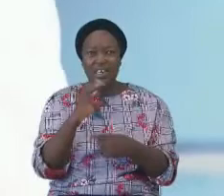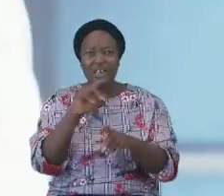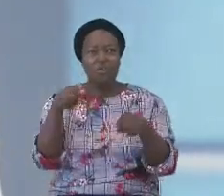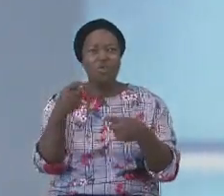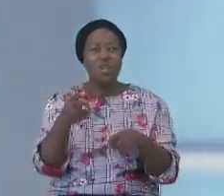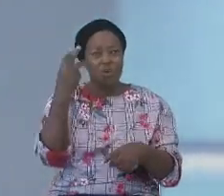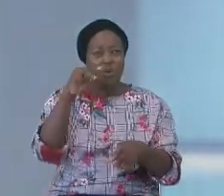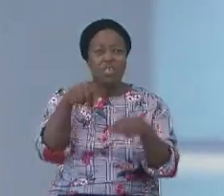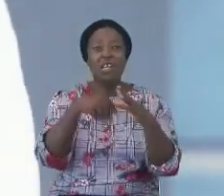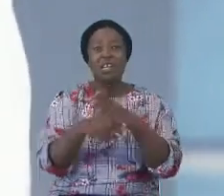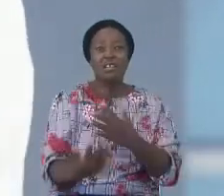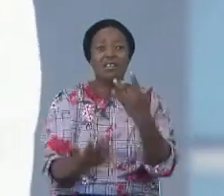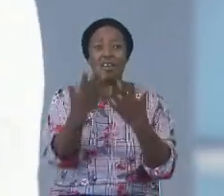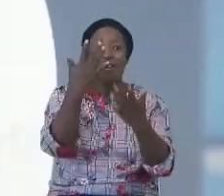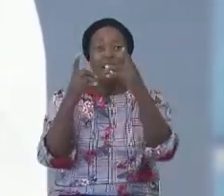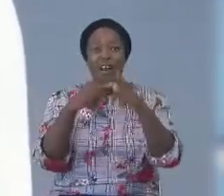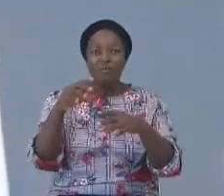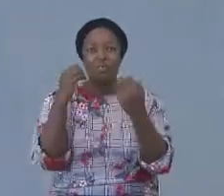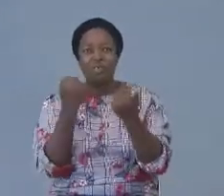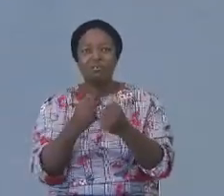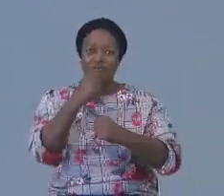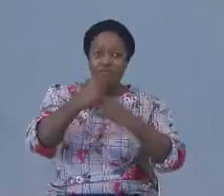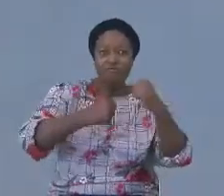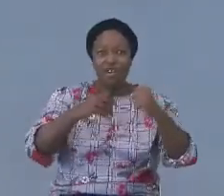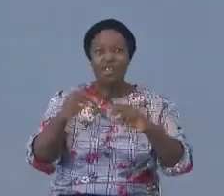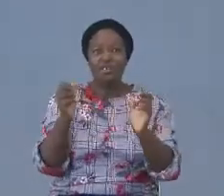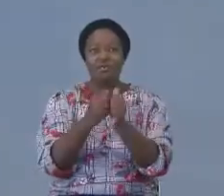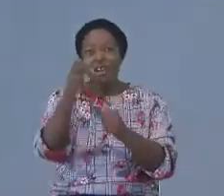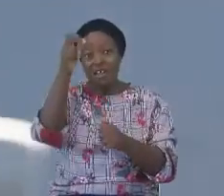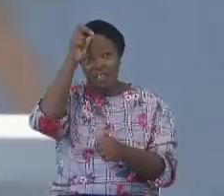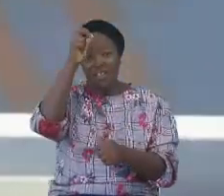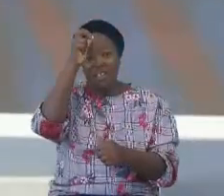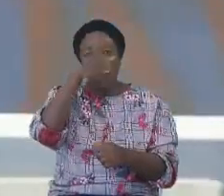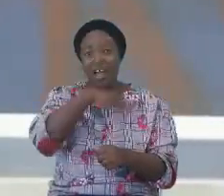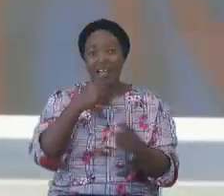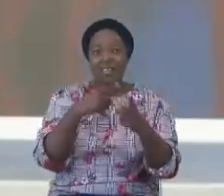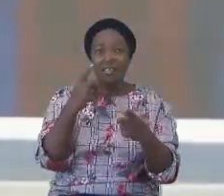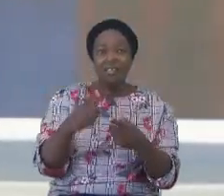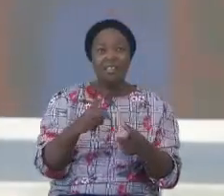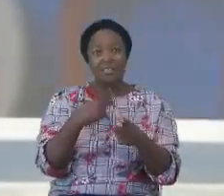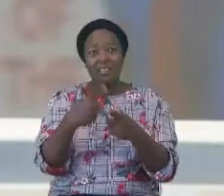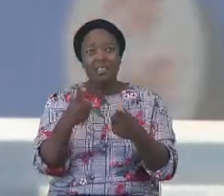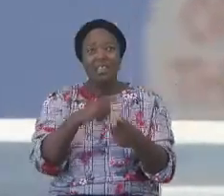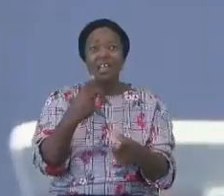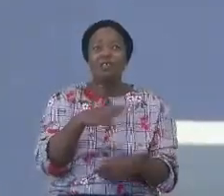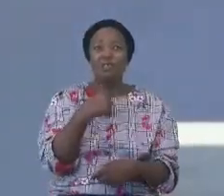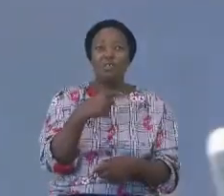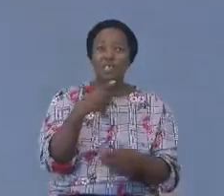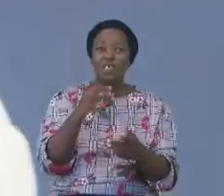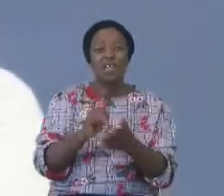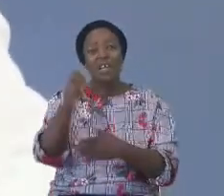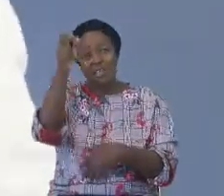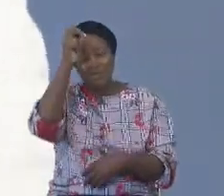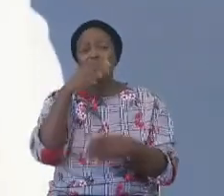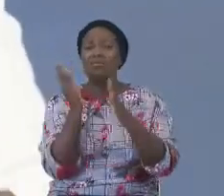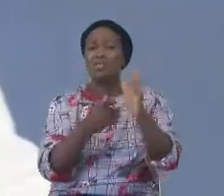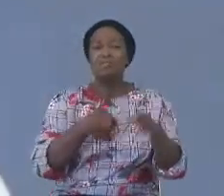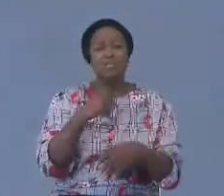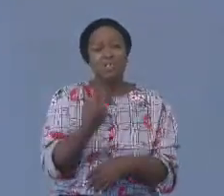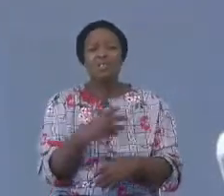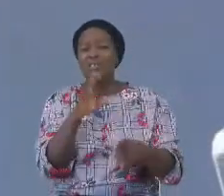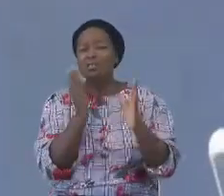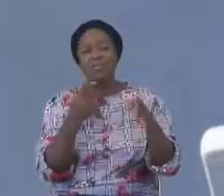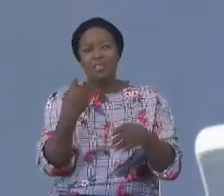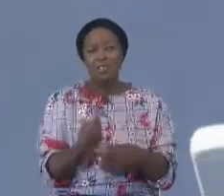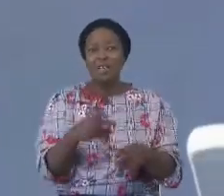Satan took hold of him, and then he was in hell, he was fighting with Satan, and then